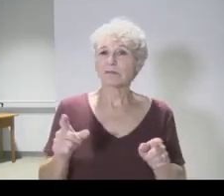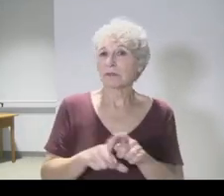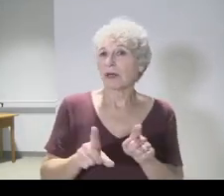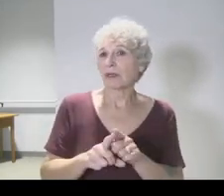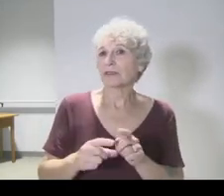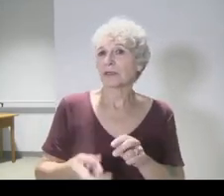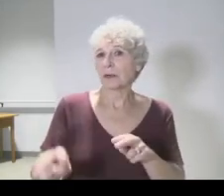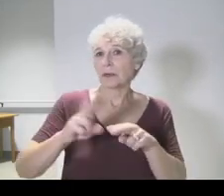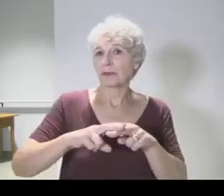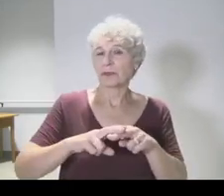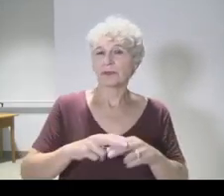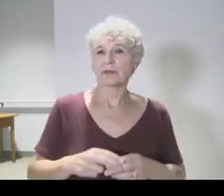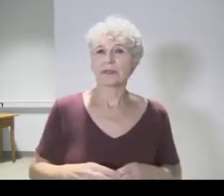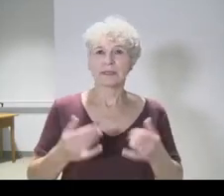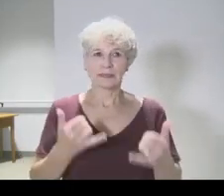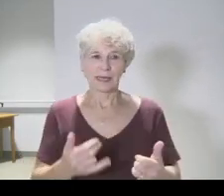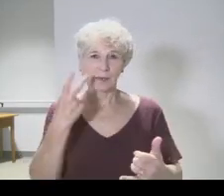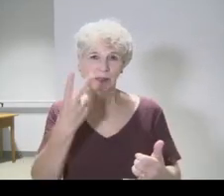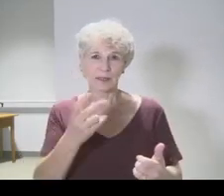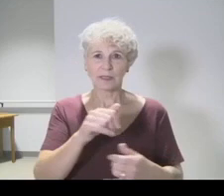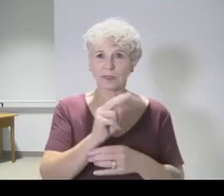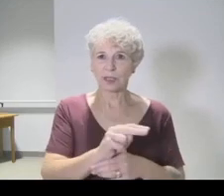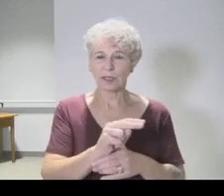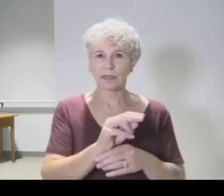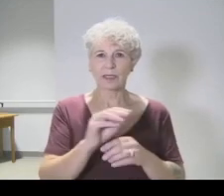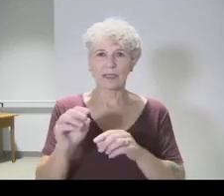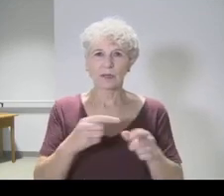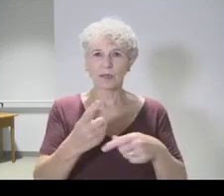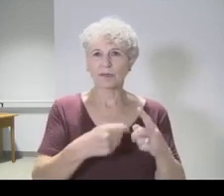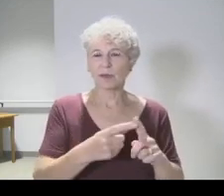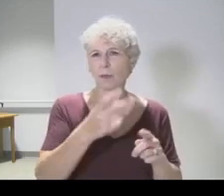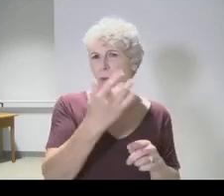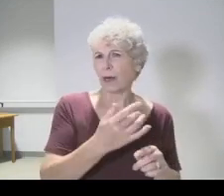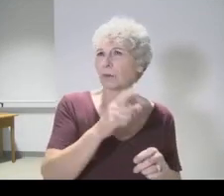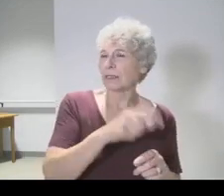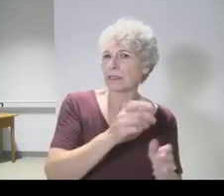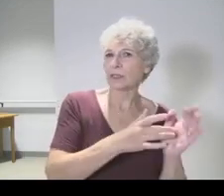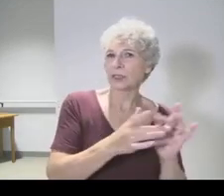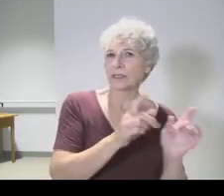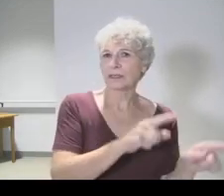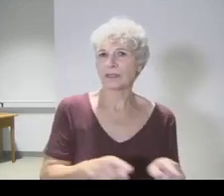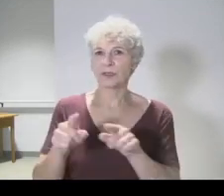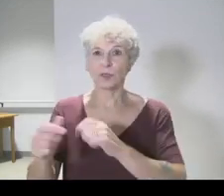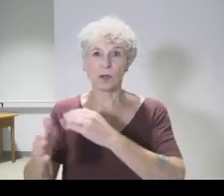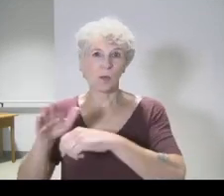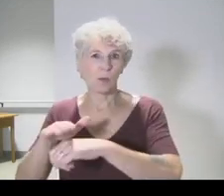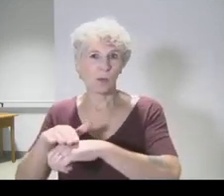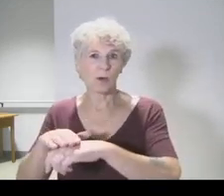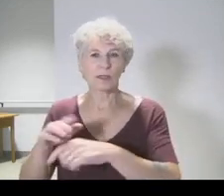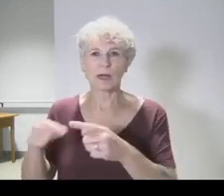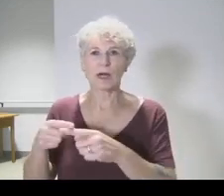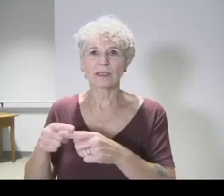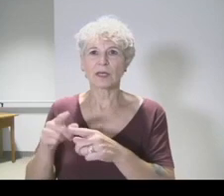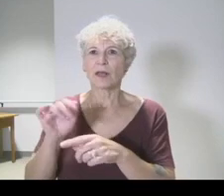And now we see John moving from explaining why we need Jesus to warning us about the things that redirect